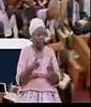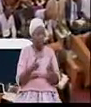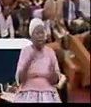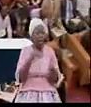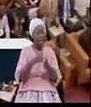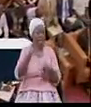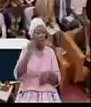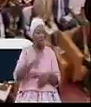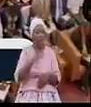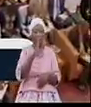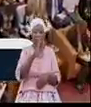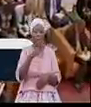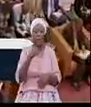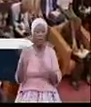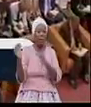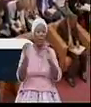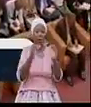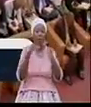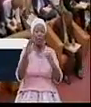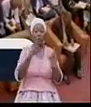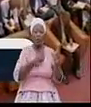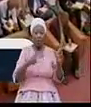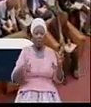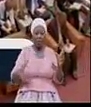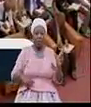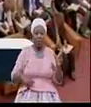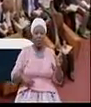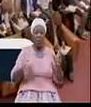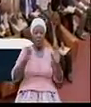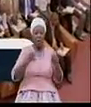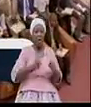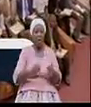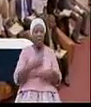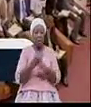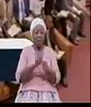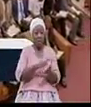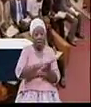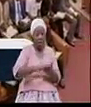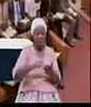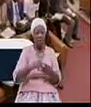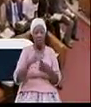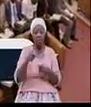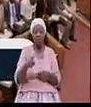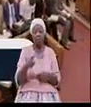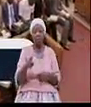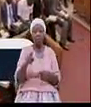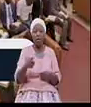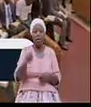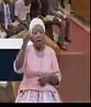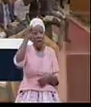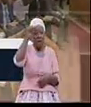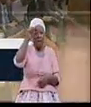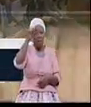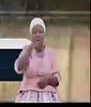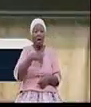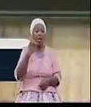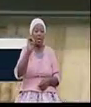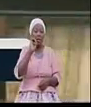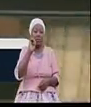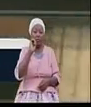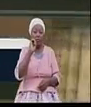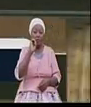must be the battle of the Lord. Can I clear it up for you? Adam and